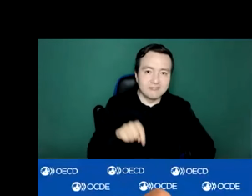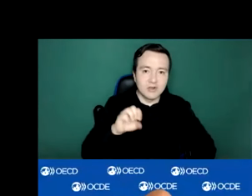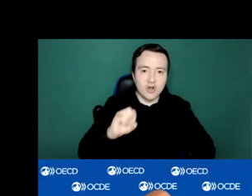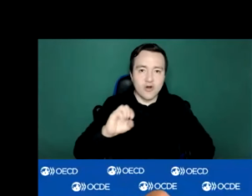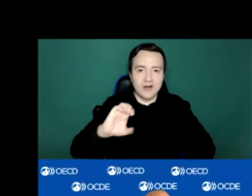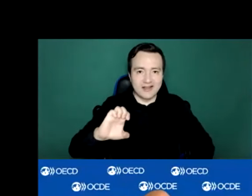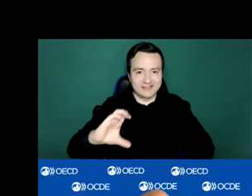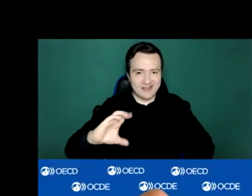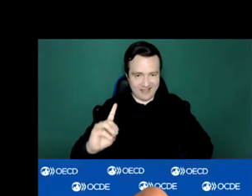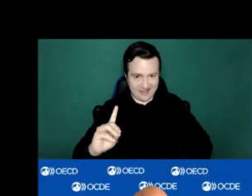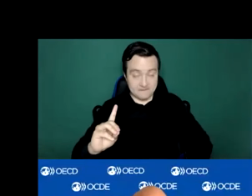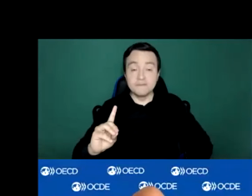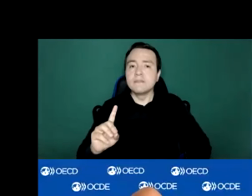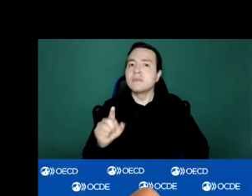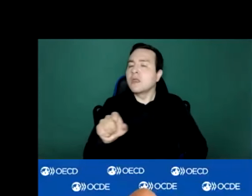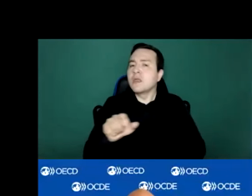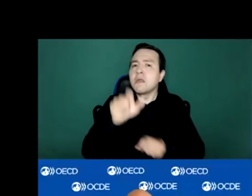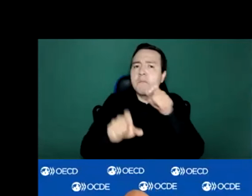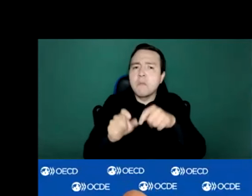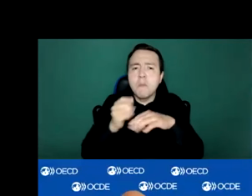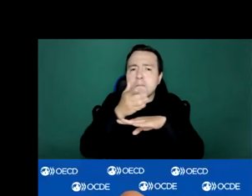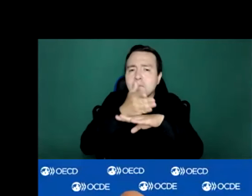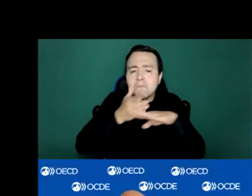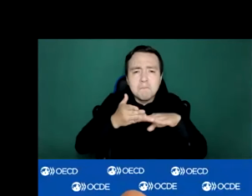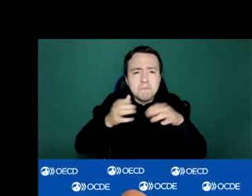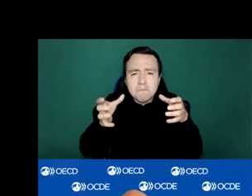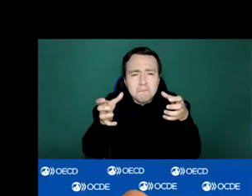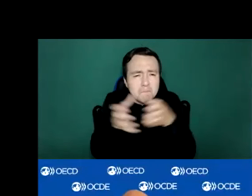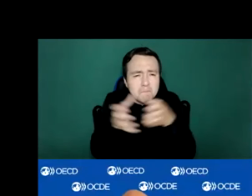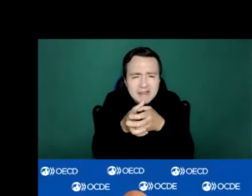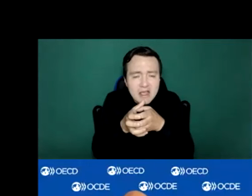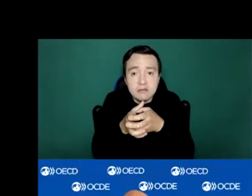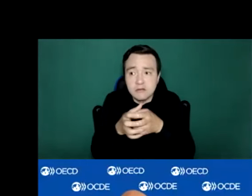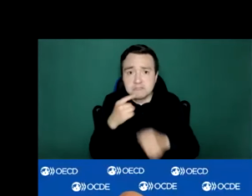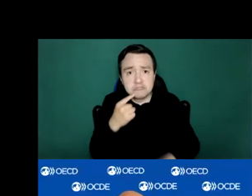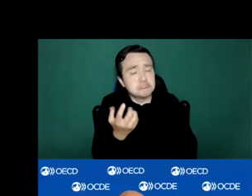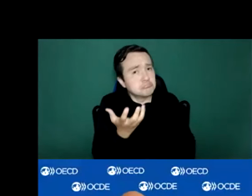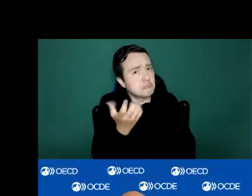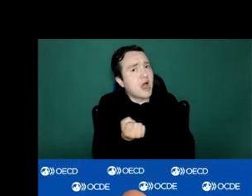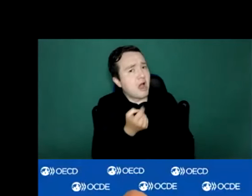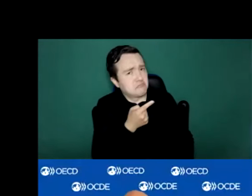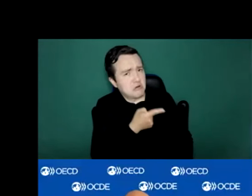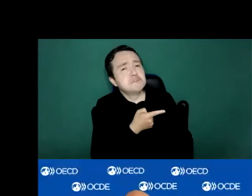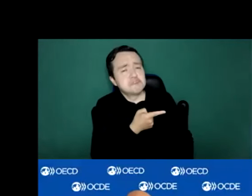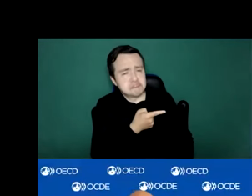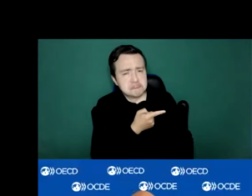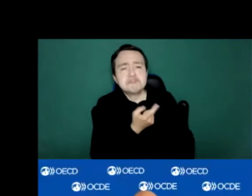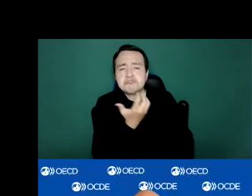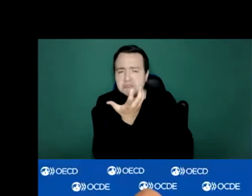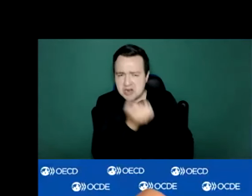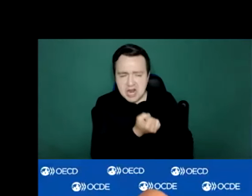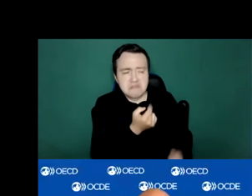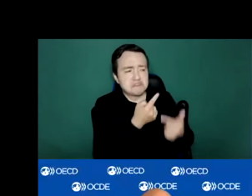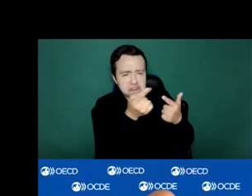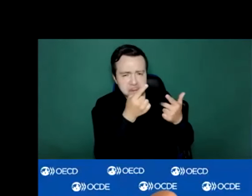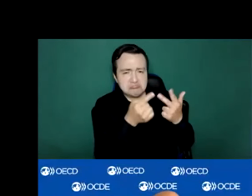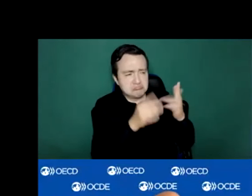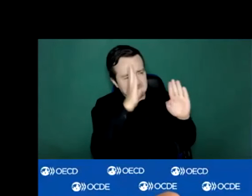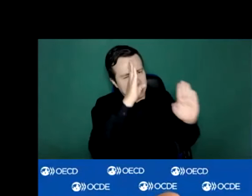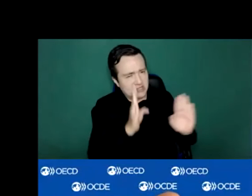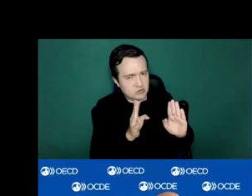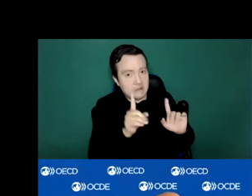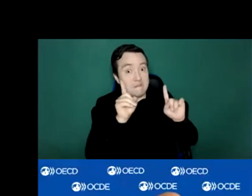characteristics. But when you look into Latin America, that's even much lower, around 10% for those